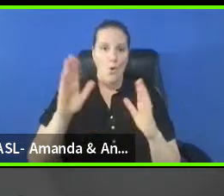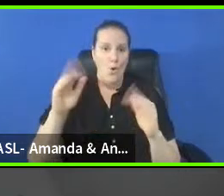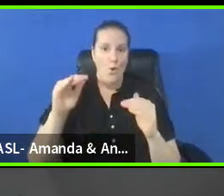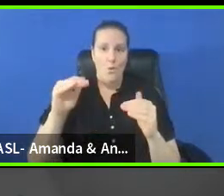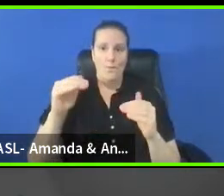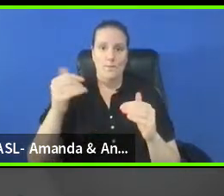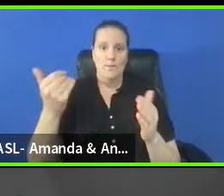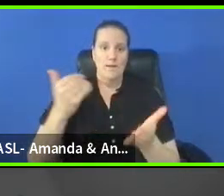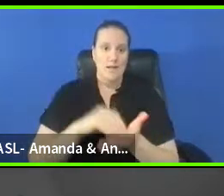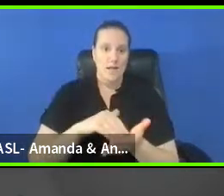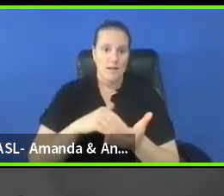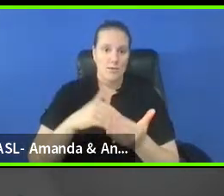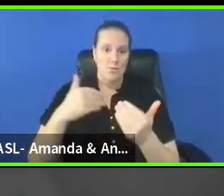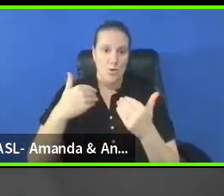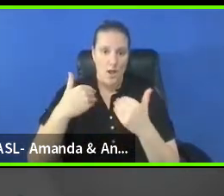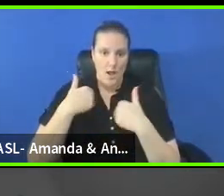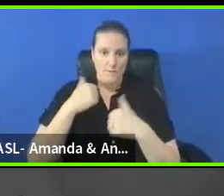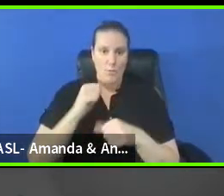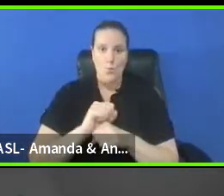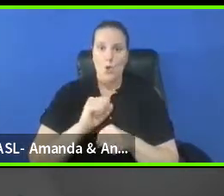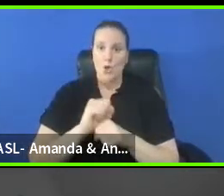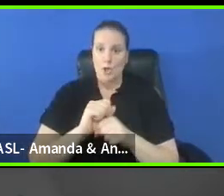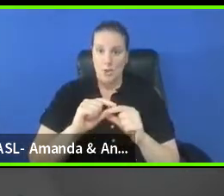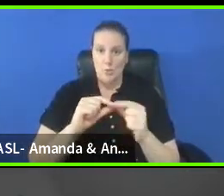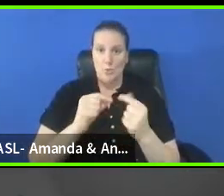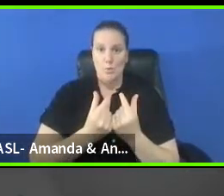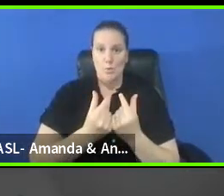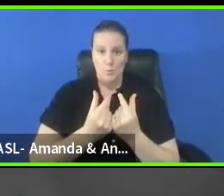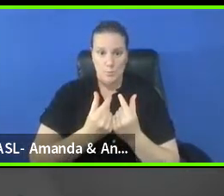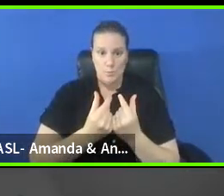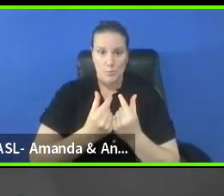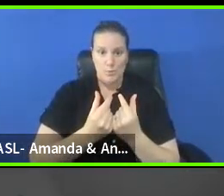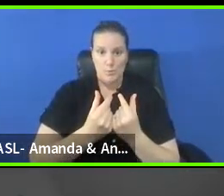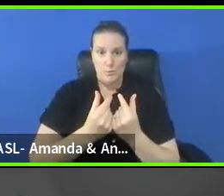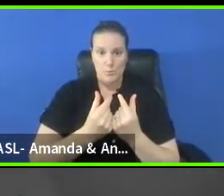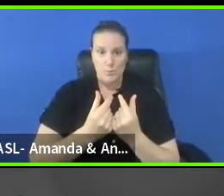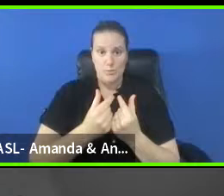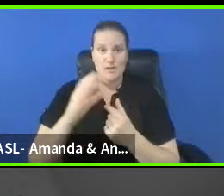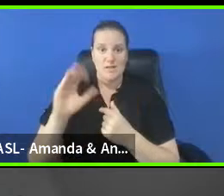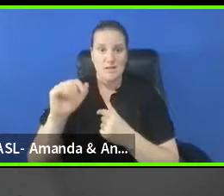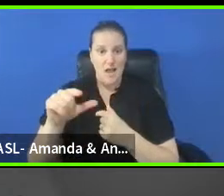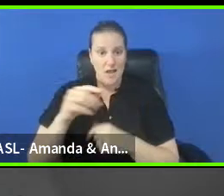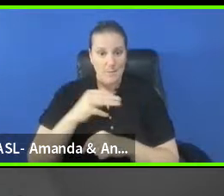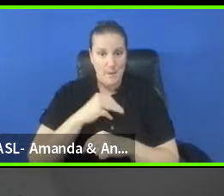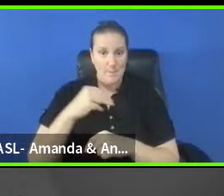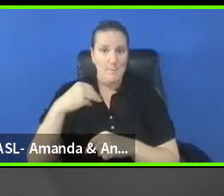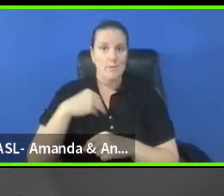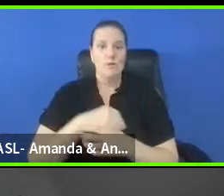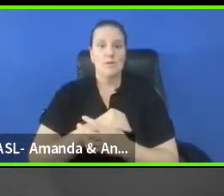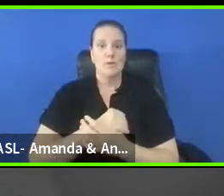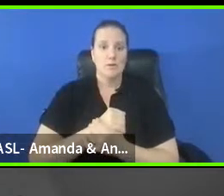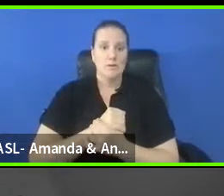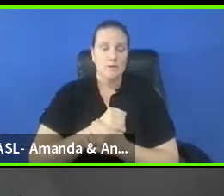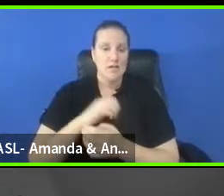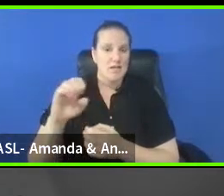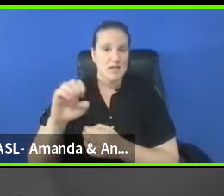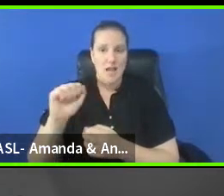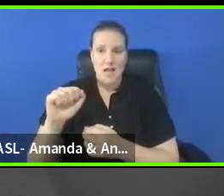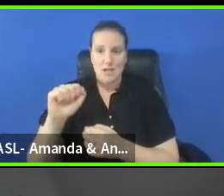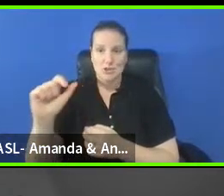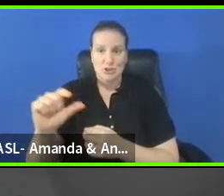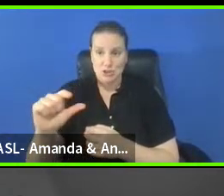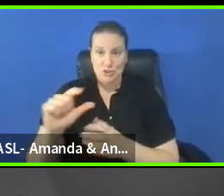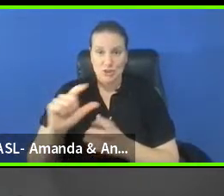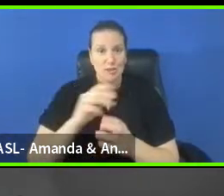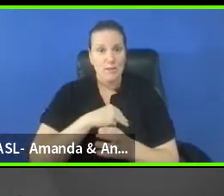have working groups that will have CAG members, EAG members that